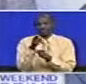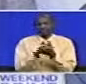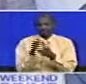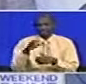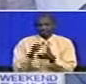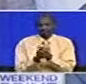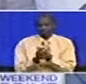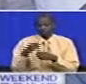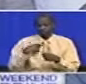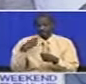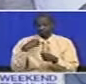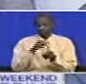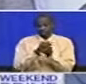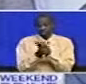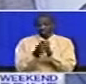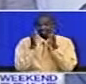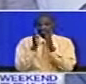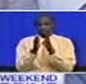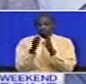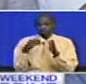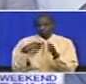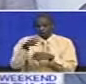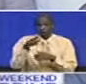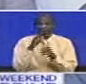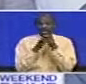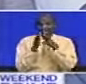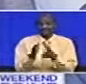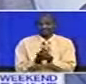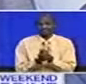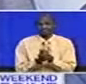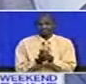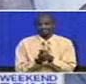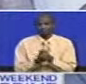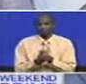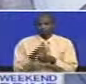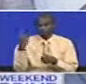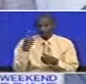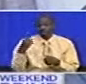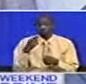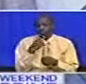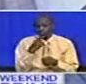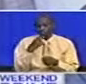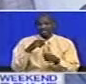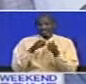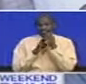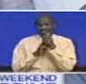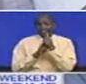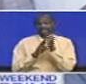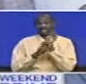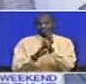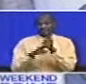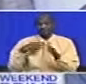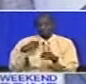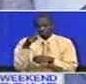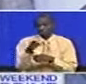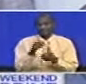going to turn diversion or attention to local leaders other than those who represent those that we know have been after my